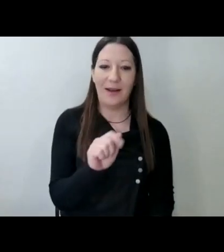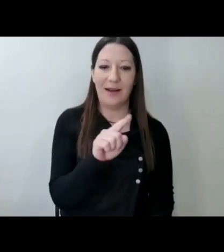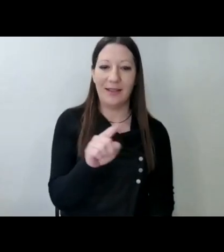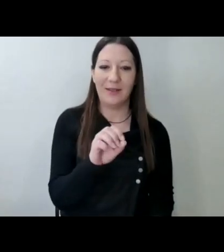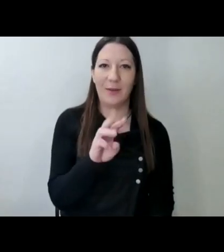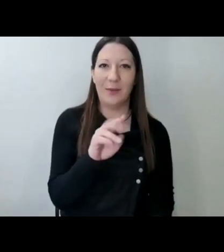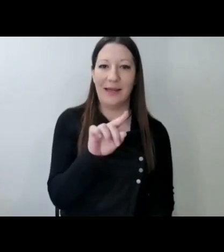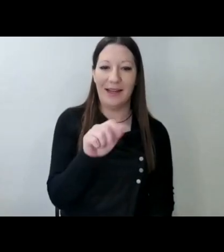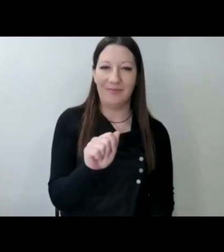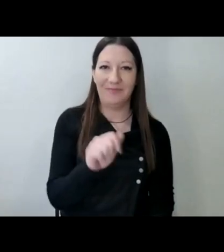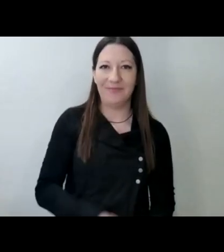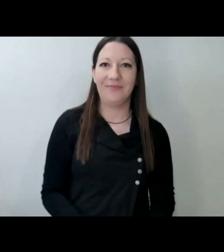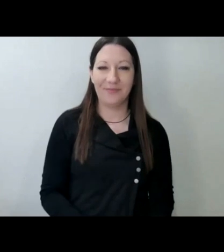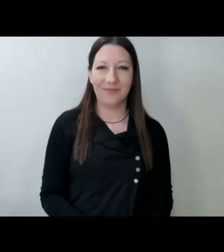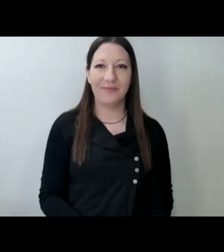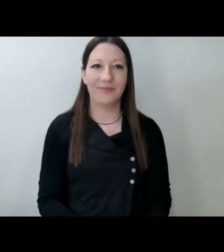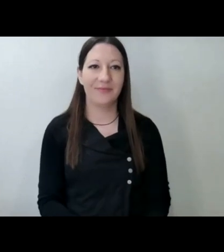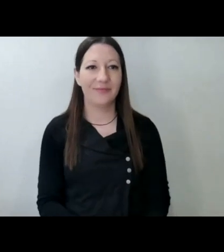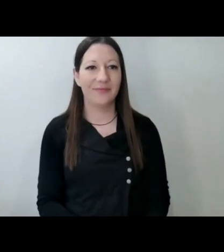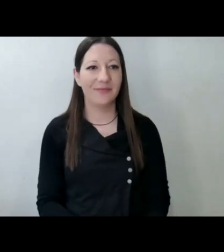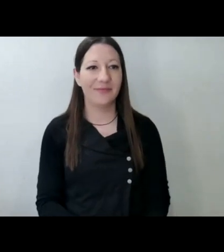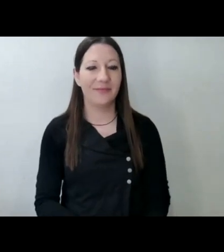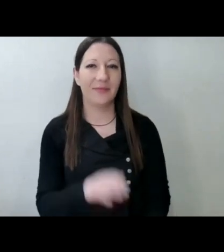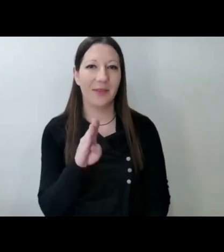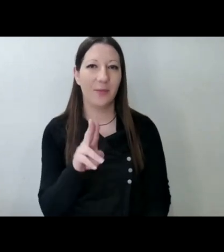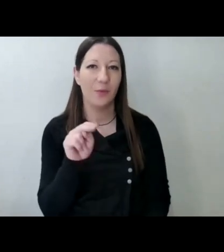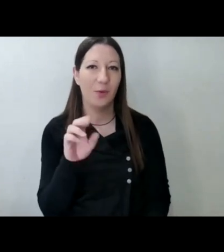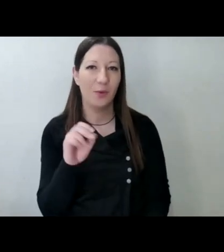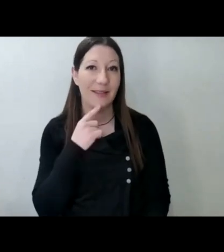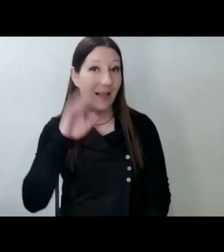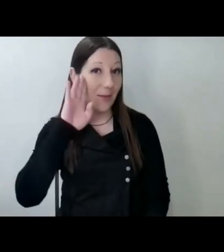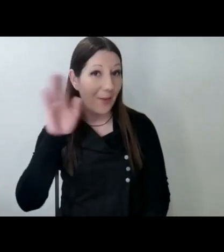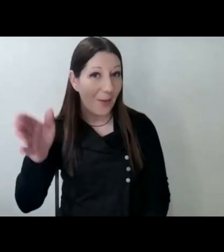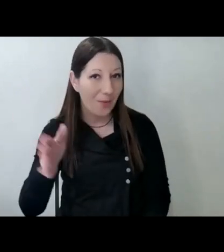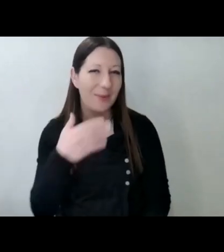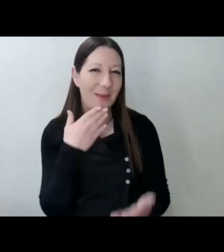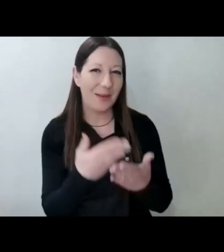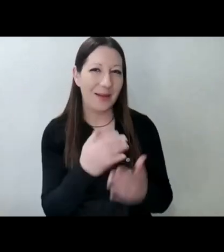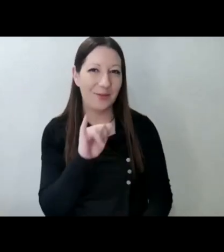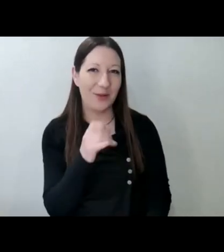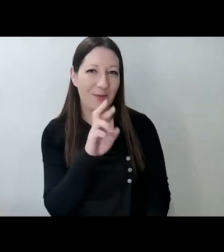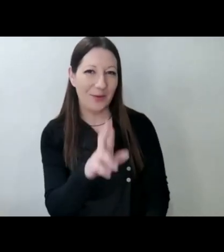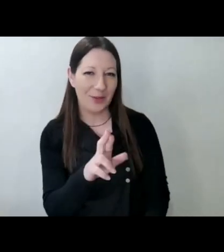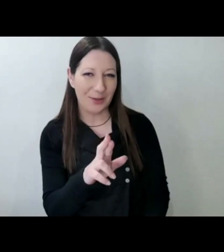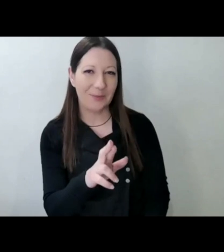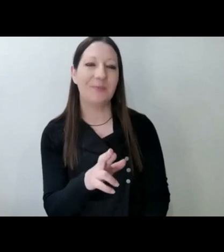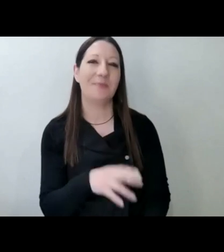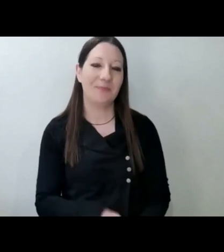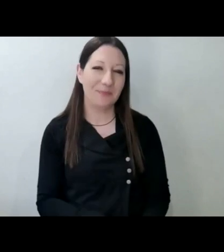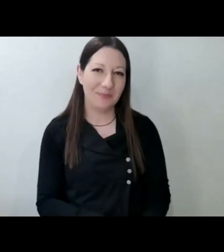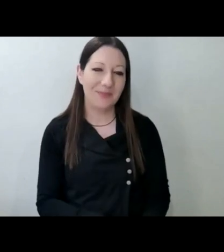Hi, thank you very much, Jennifer, for this kind introduction. I'm very happy to introduce Amy,